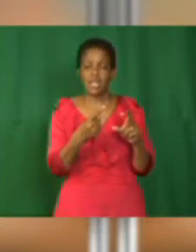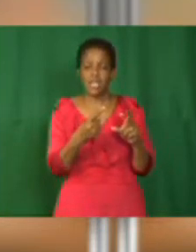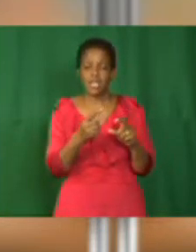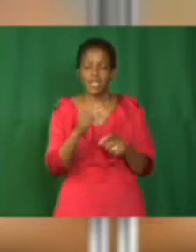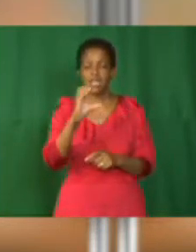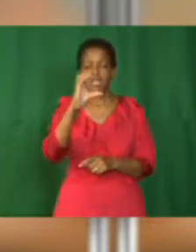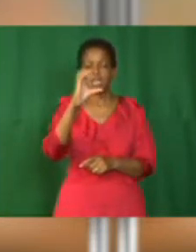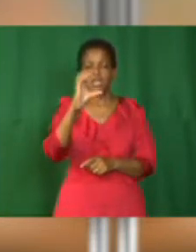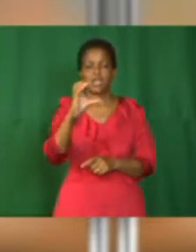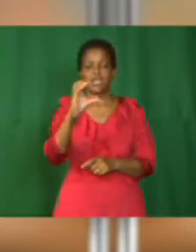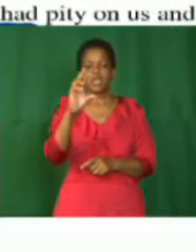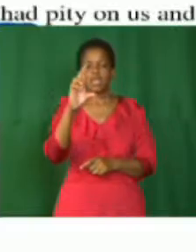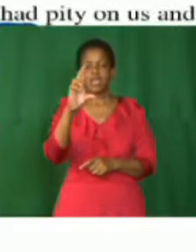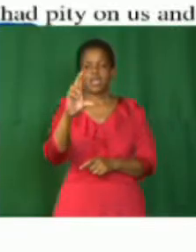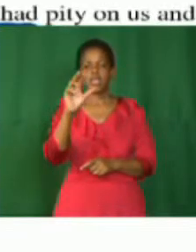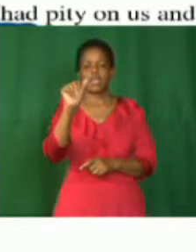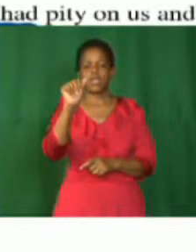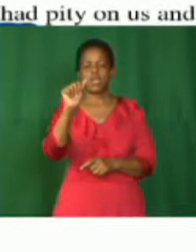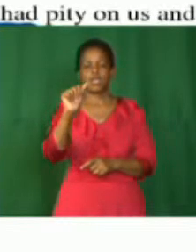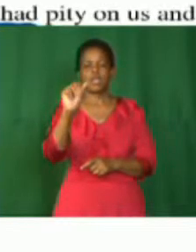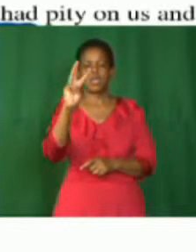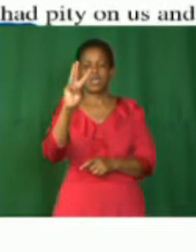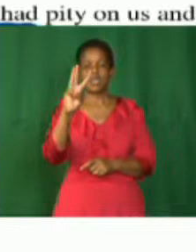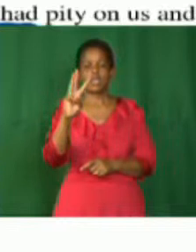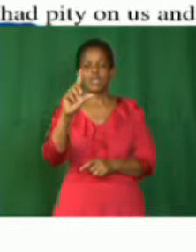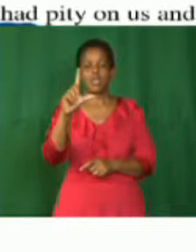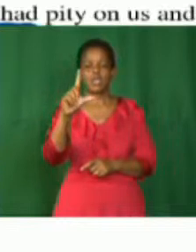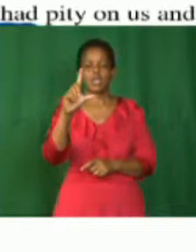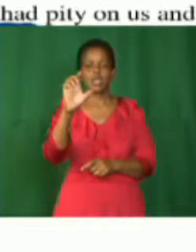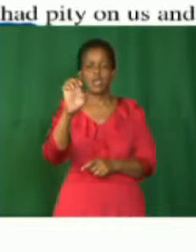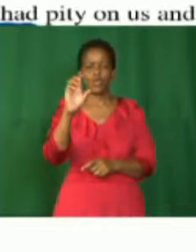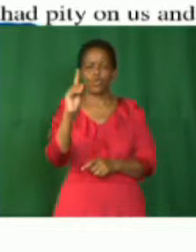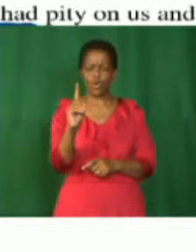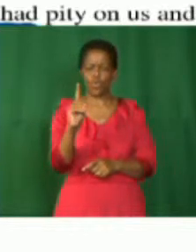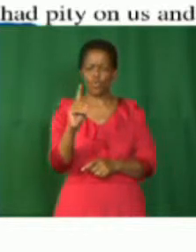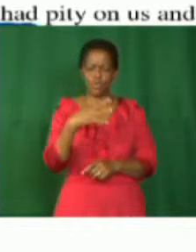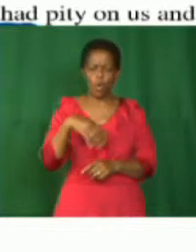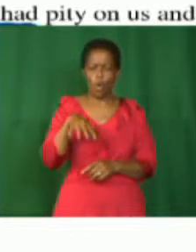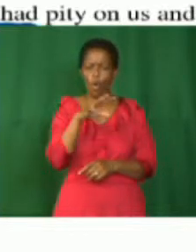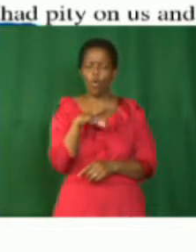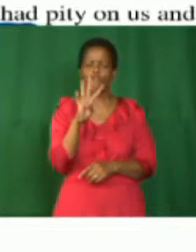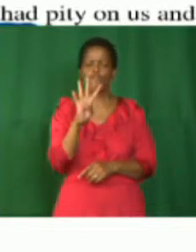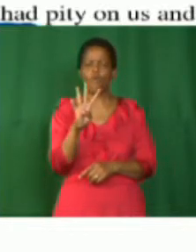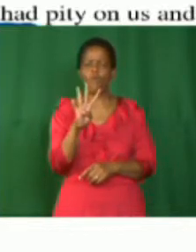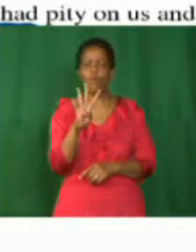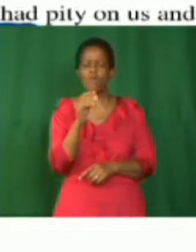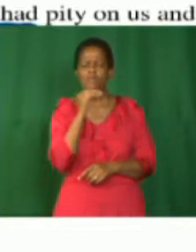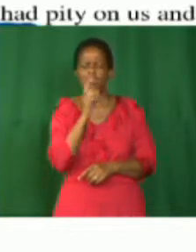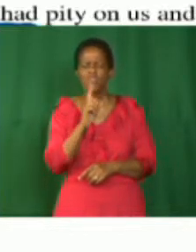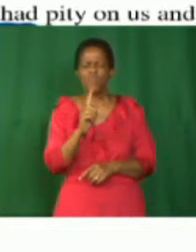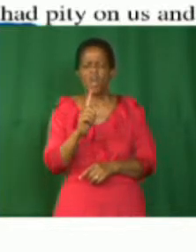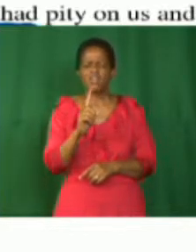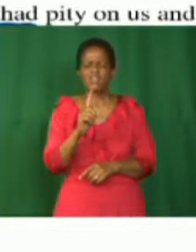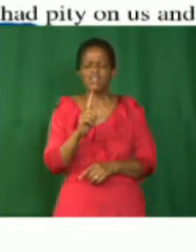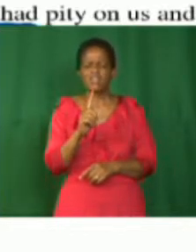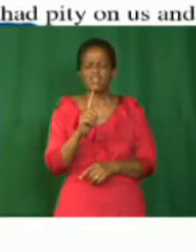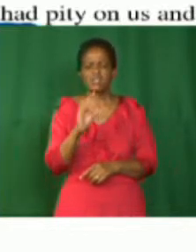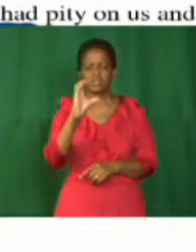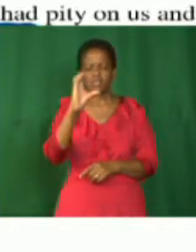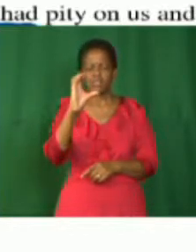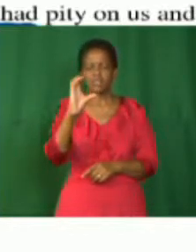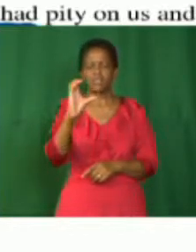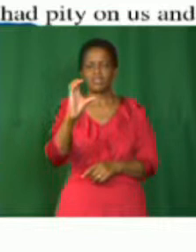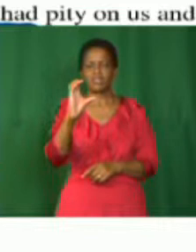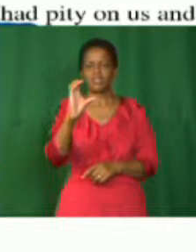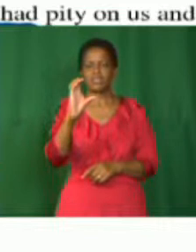all fours. What is to crawl on all fours? Now, when you crawl on all fours, remember I said you